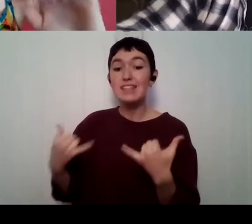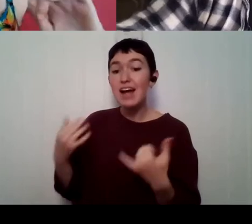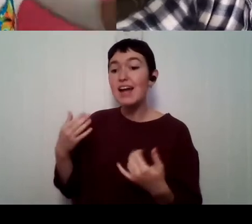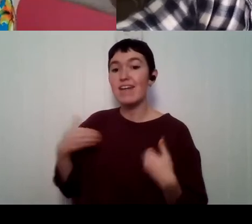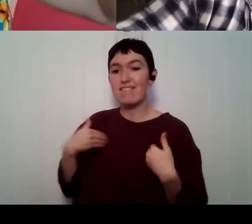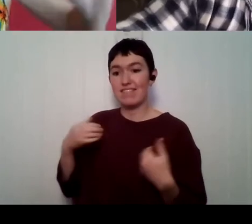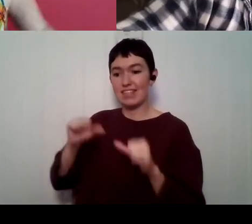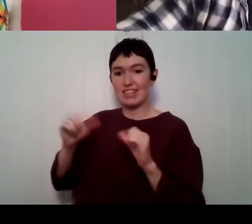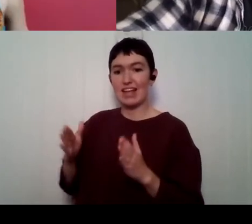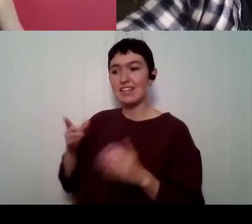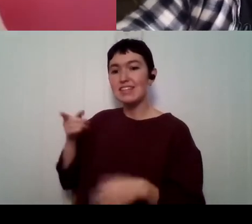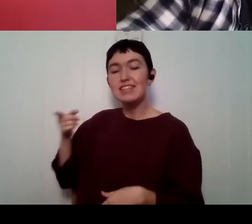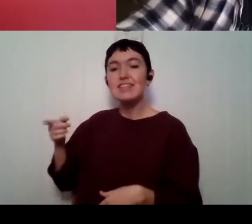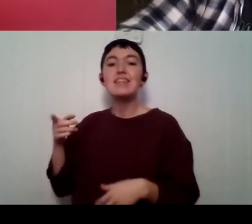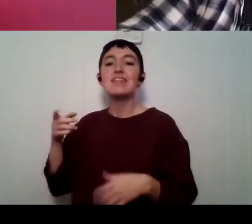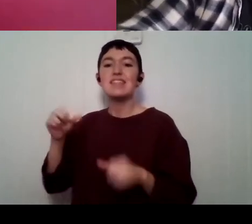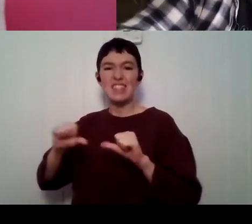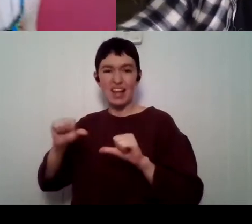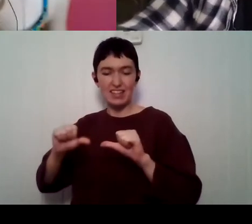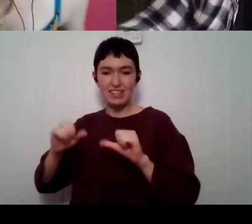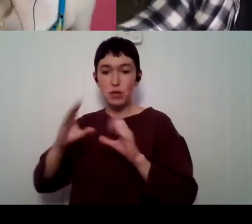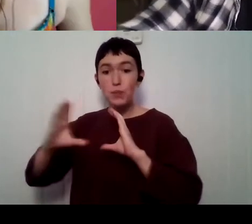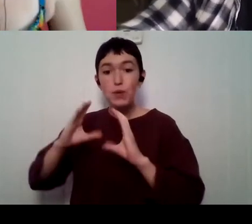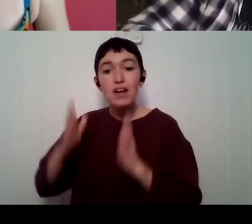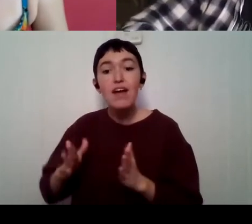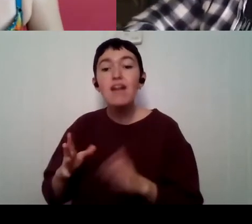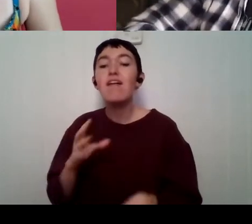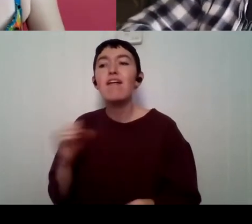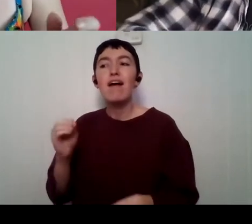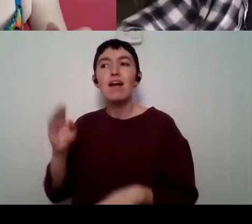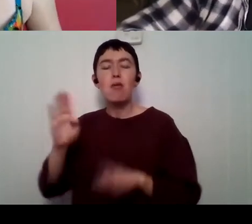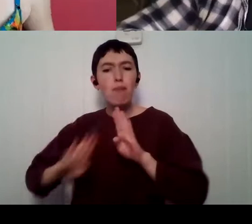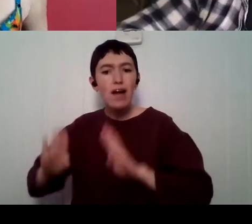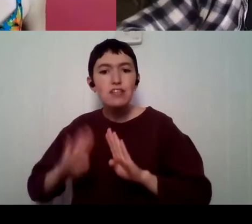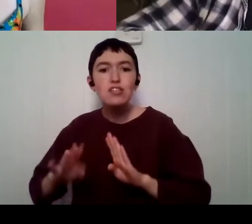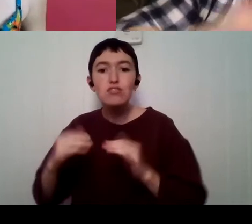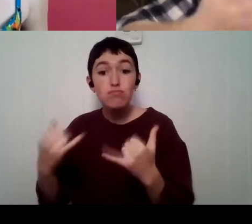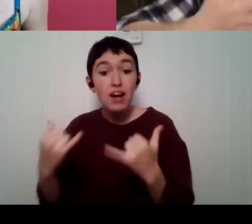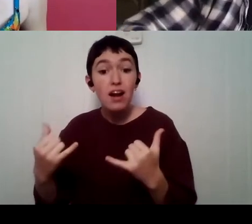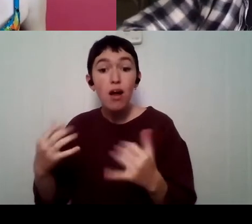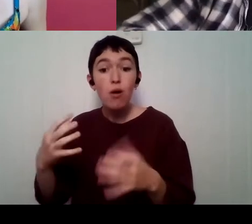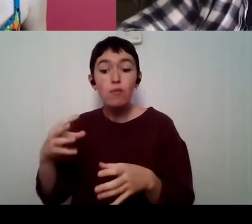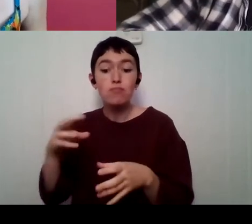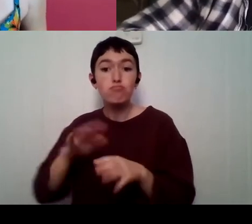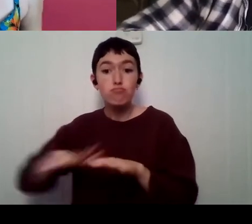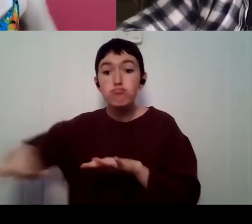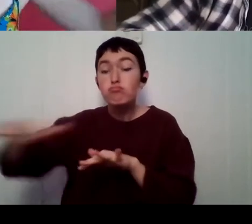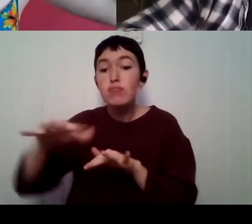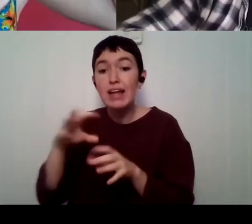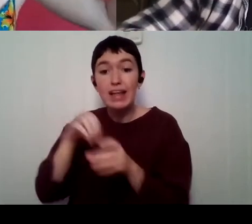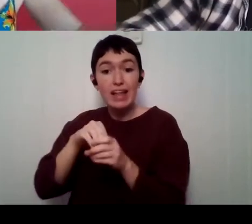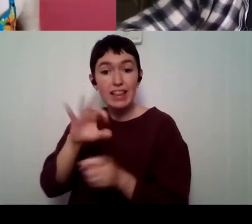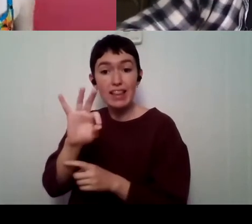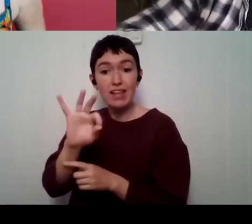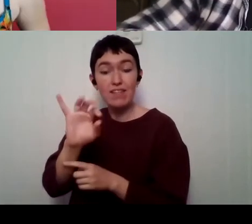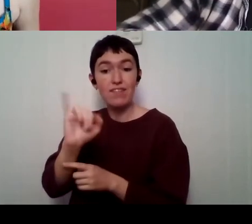science communicator, scientist, and biologist currently in the field, Natalia Reagan. Welcome. Thank you for